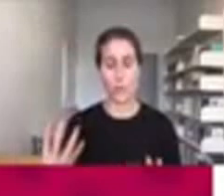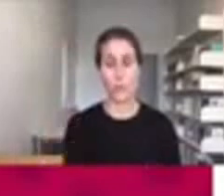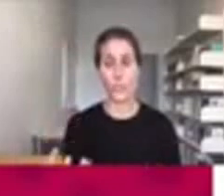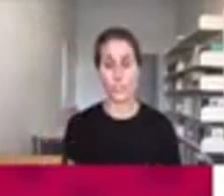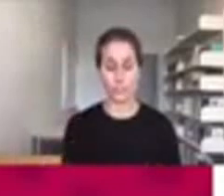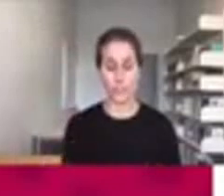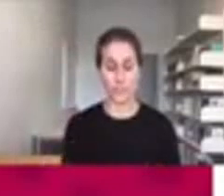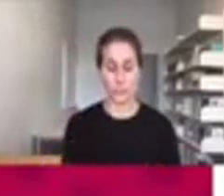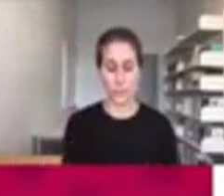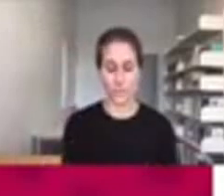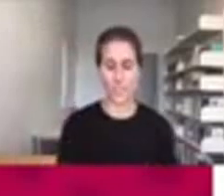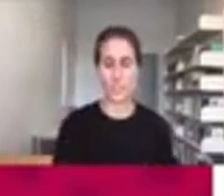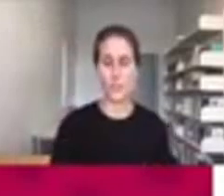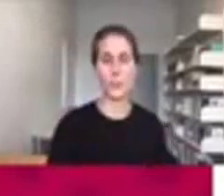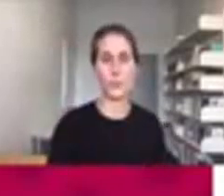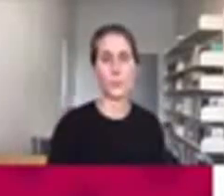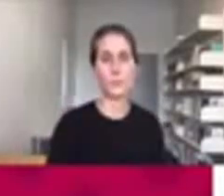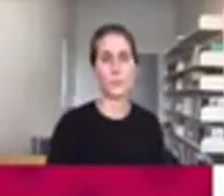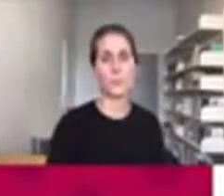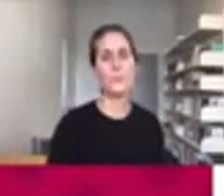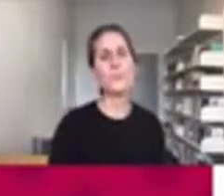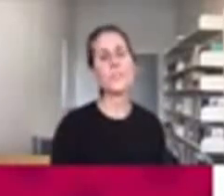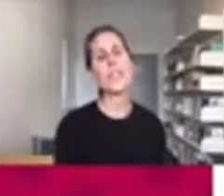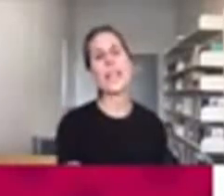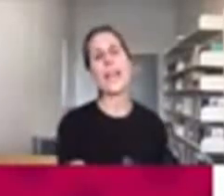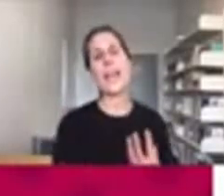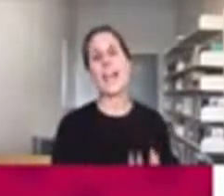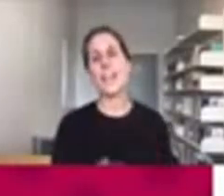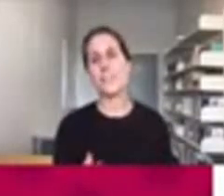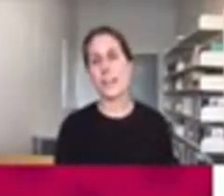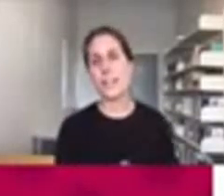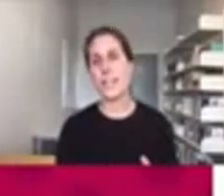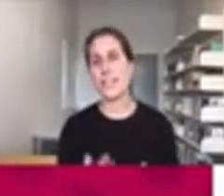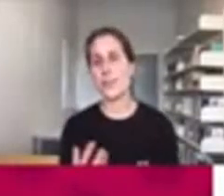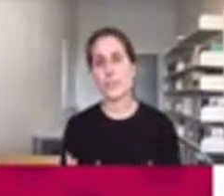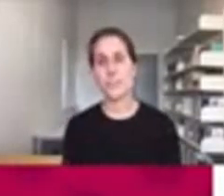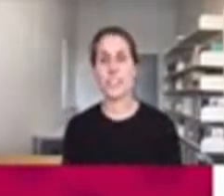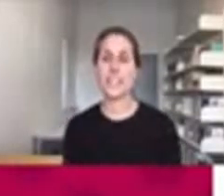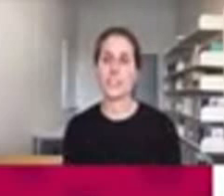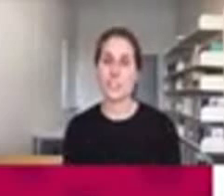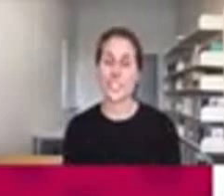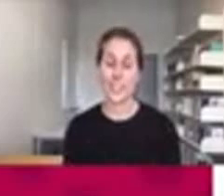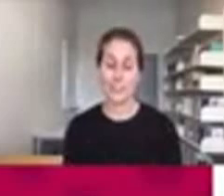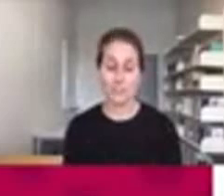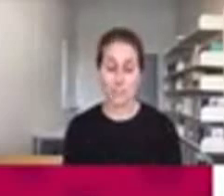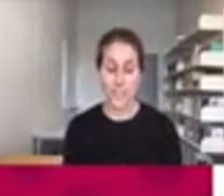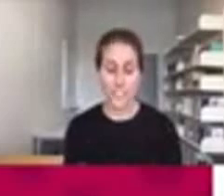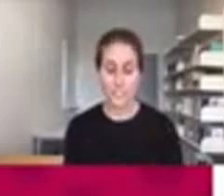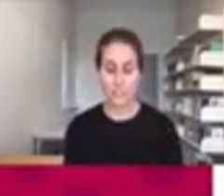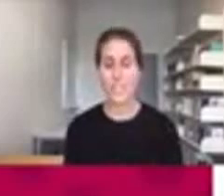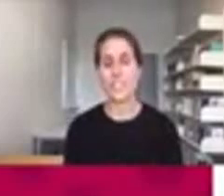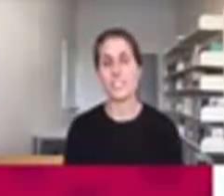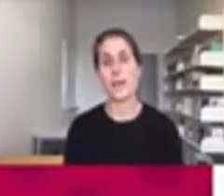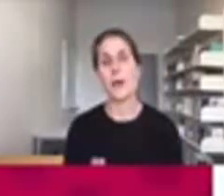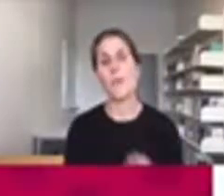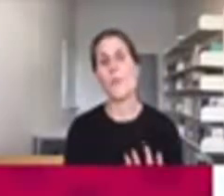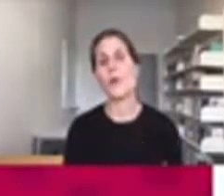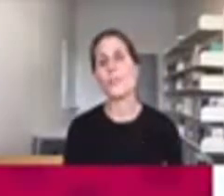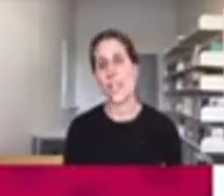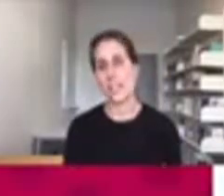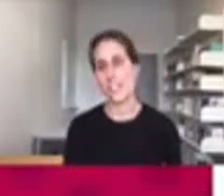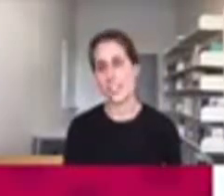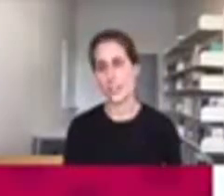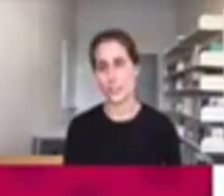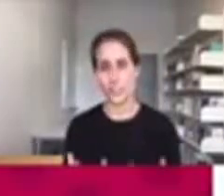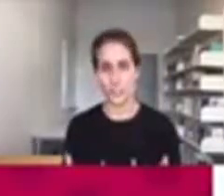down through all the different levels within a school. And finally, there were some really interesting reflections from teachers about